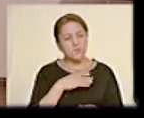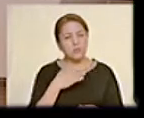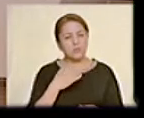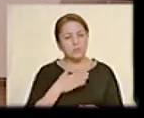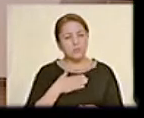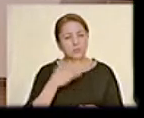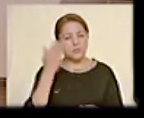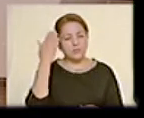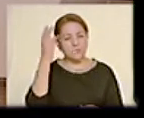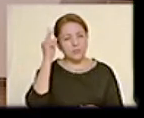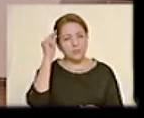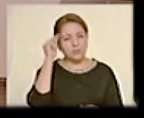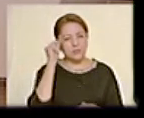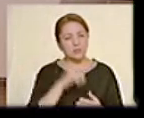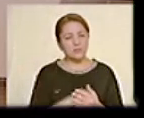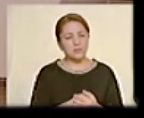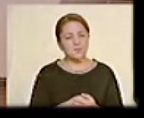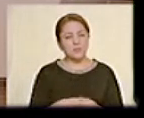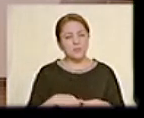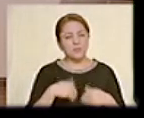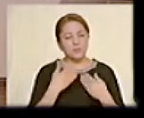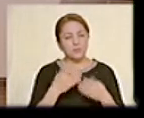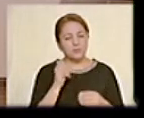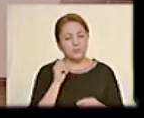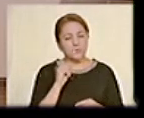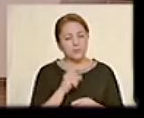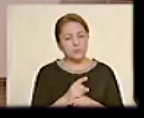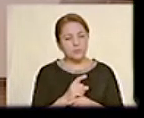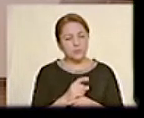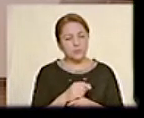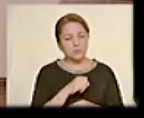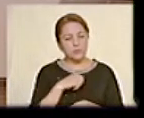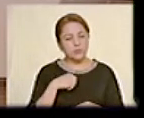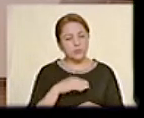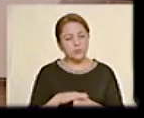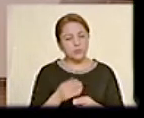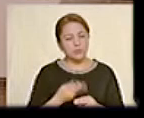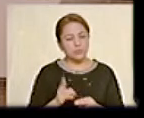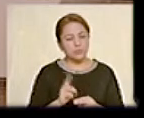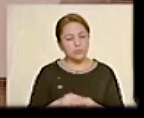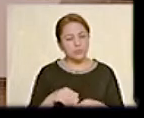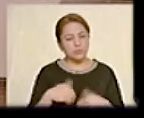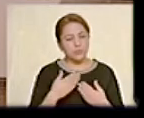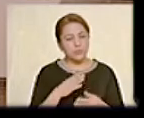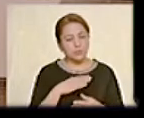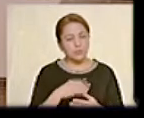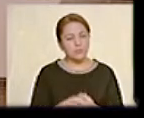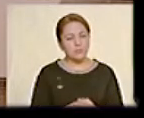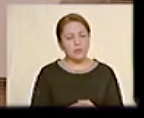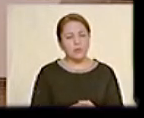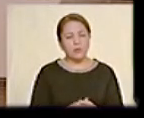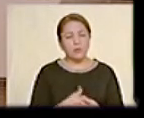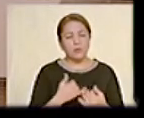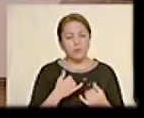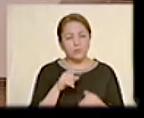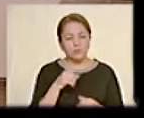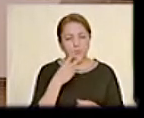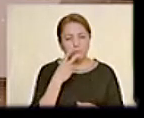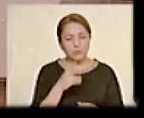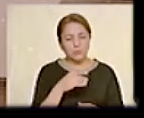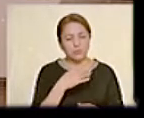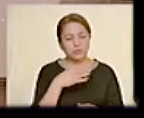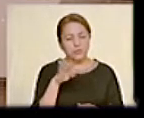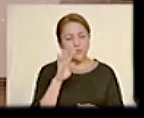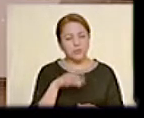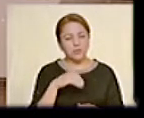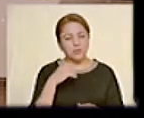o'tgan darsimizda quyidagi topshiriqni mustaqil bajarish uchun belgilab olgan edik. Demak, unga ko'ra jadvaldan